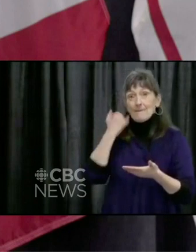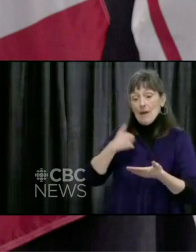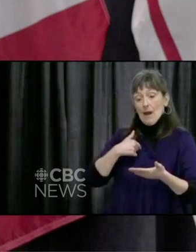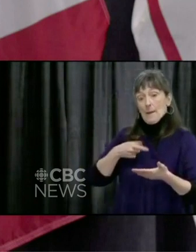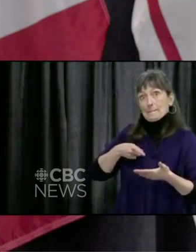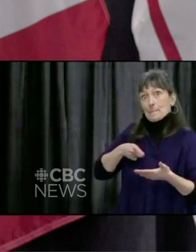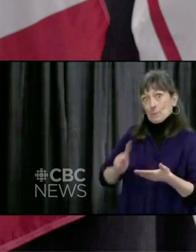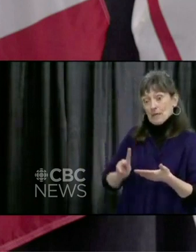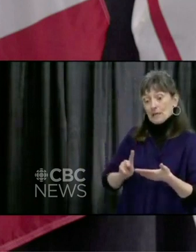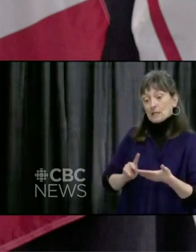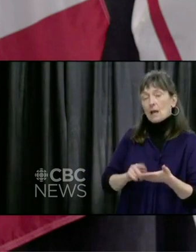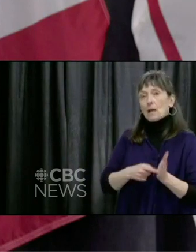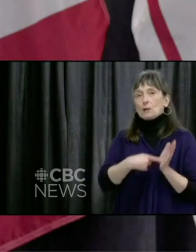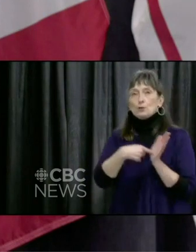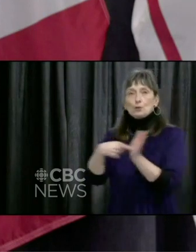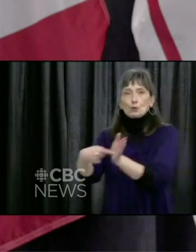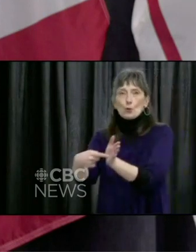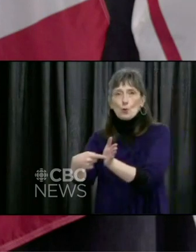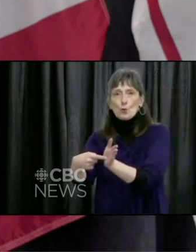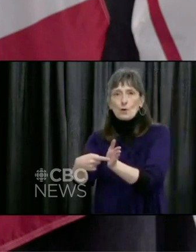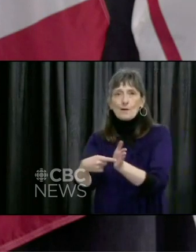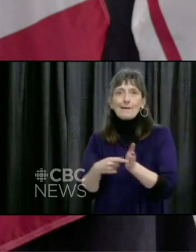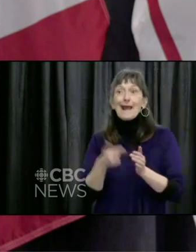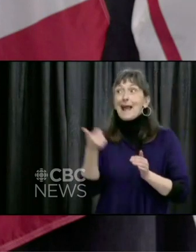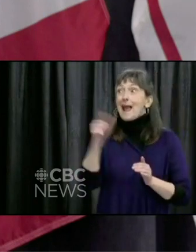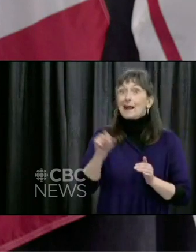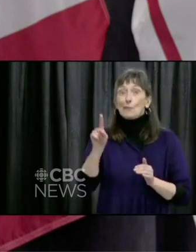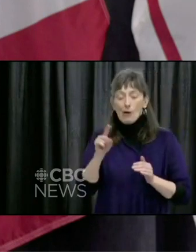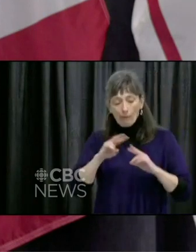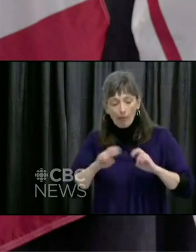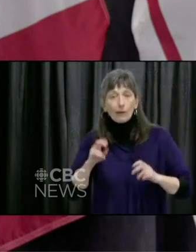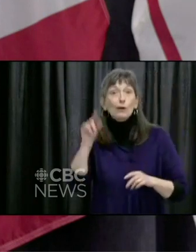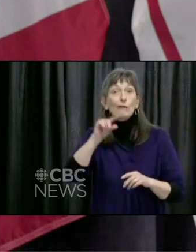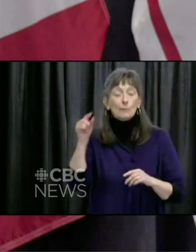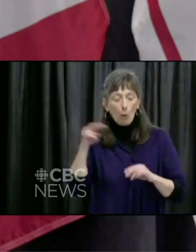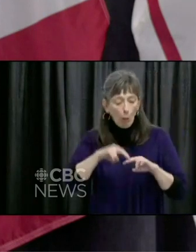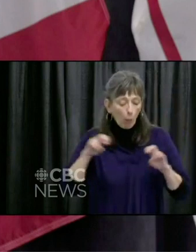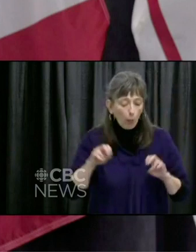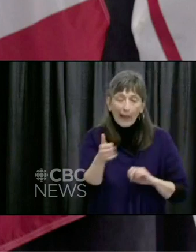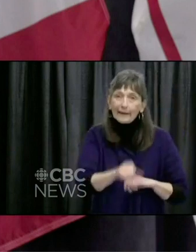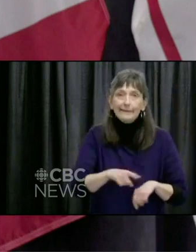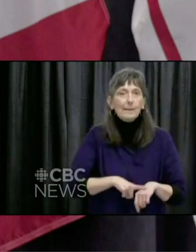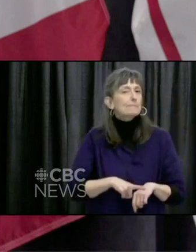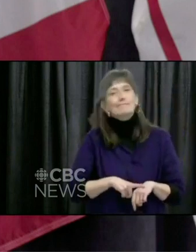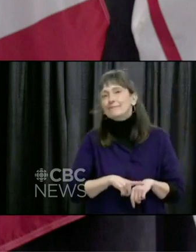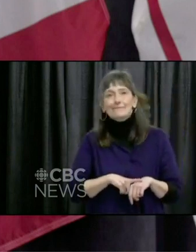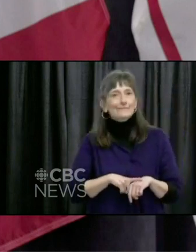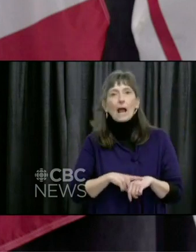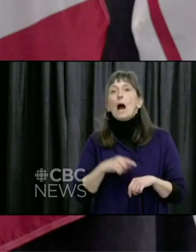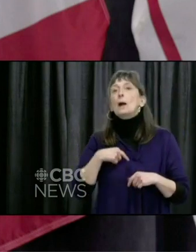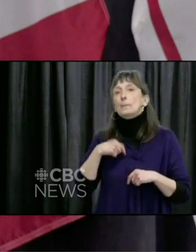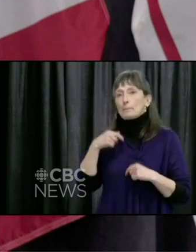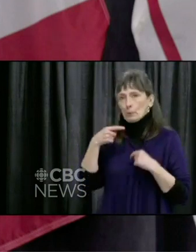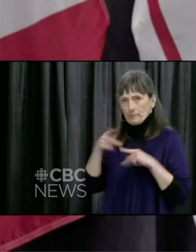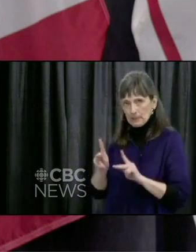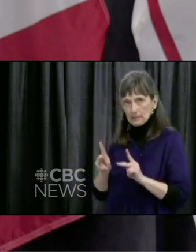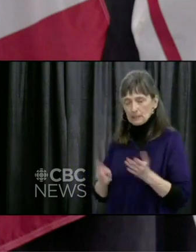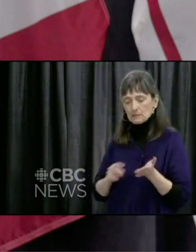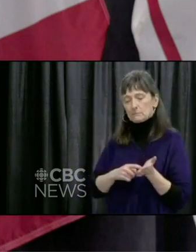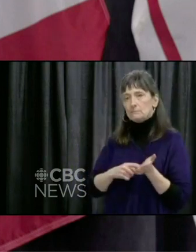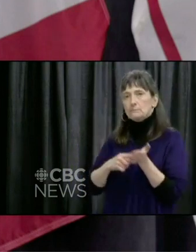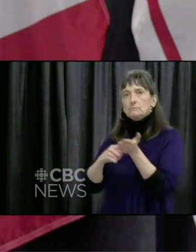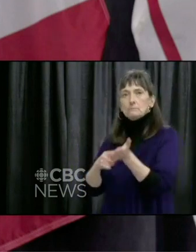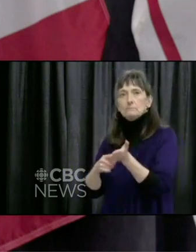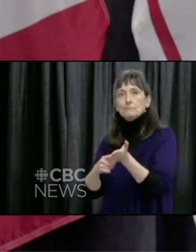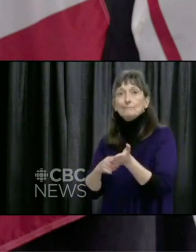authorization from the individual who then is subsequently identified as positive. It involves low power